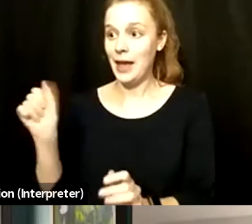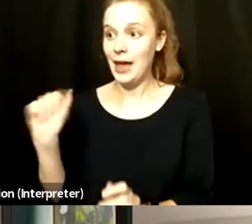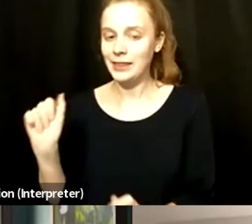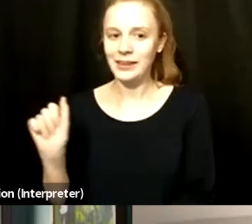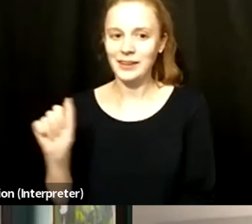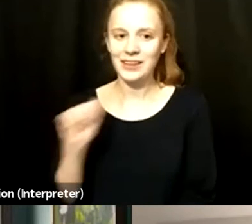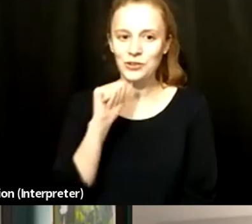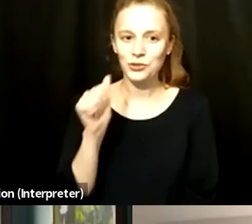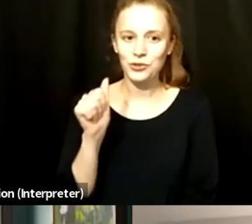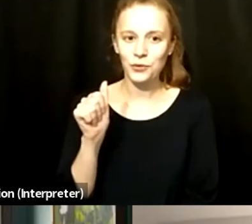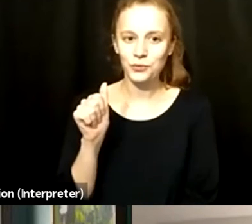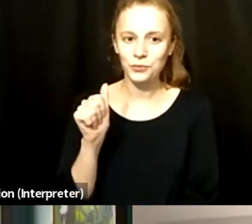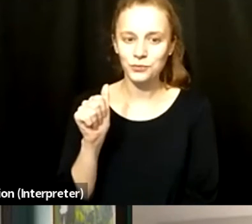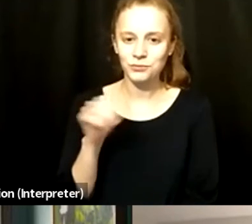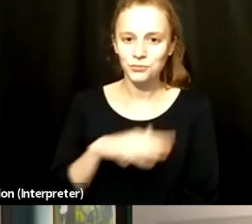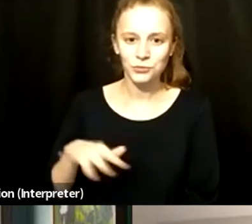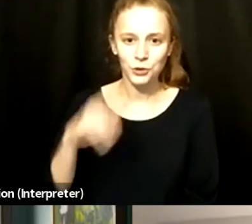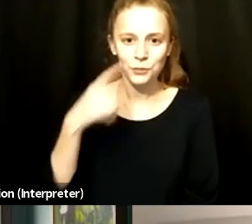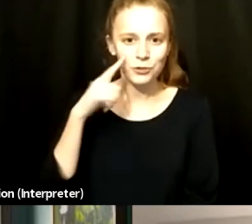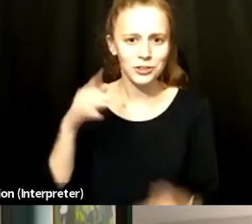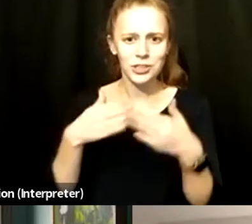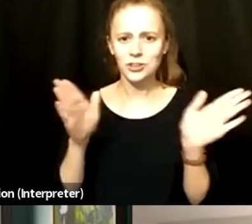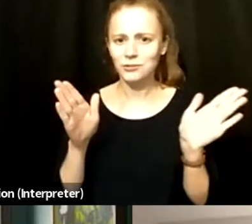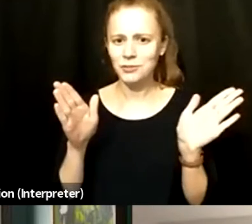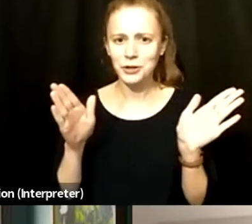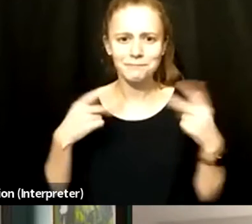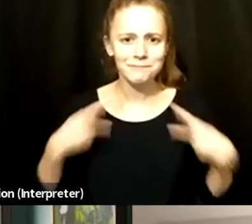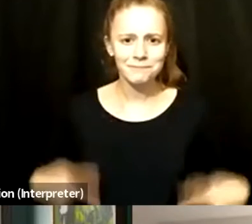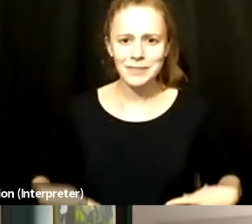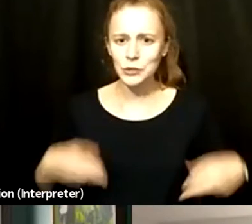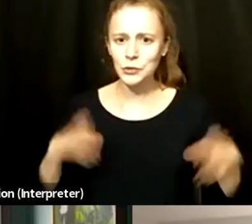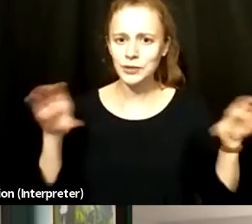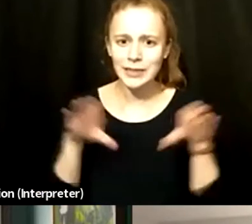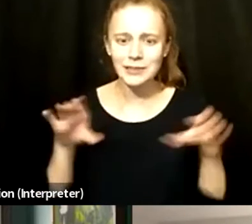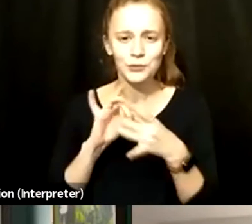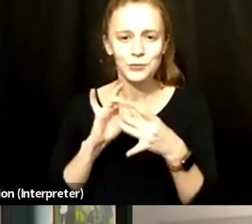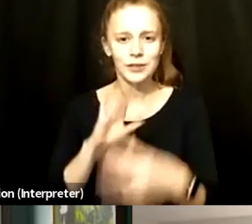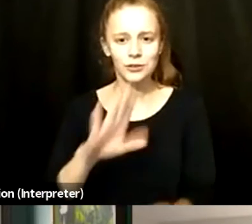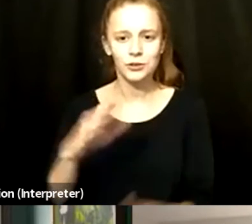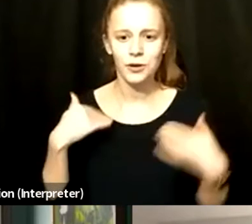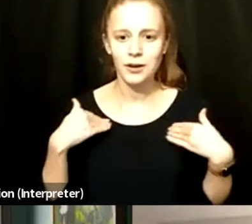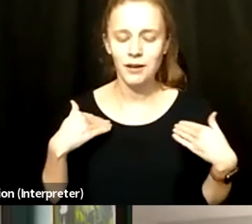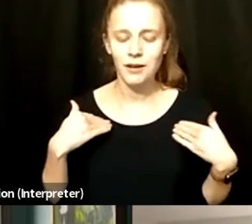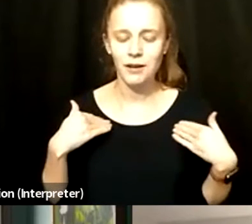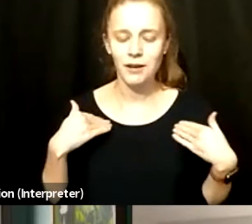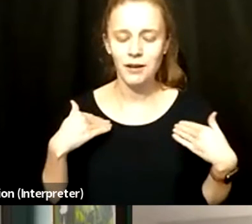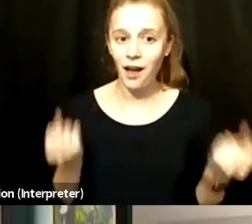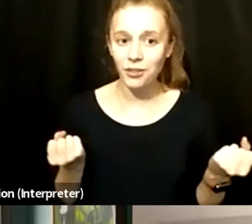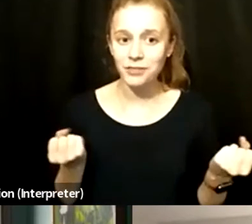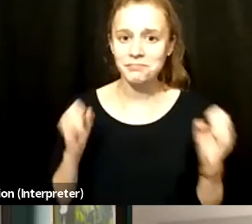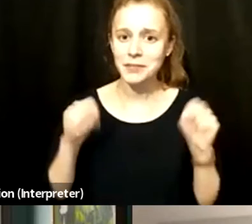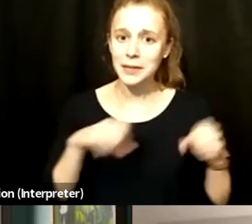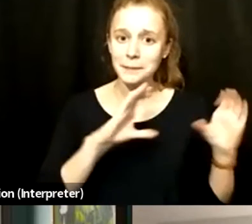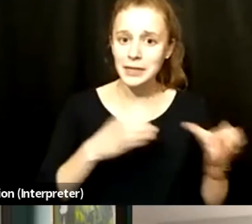general physical activity, and just related to your health. And that can also be categorized by, what does your